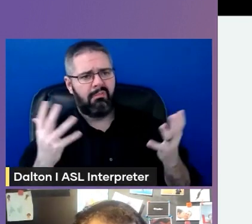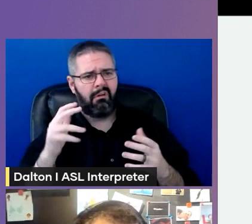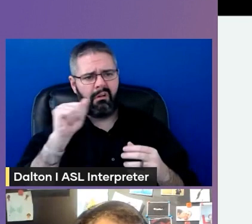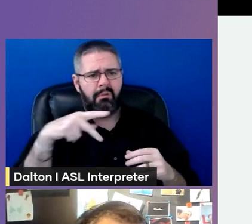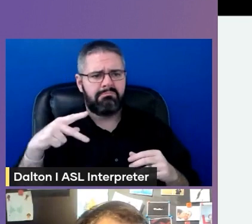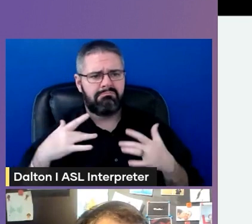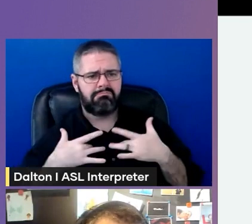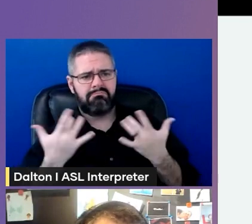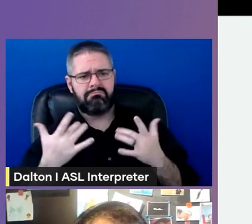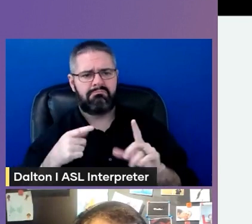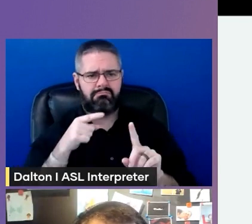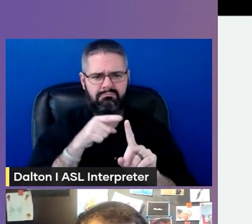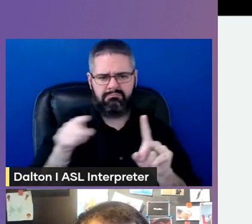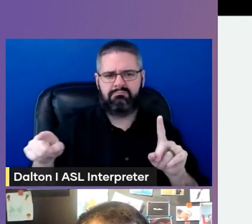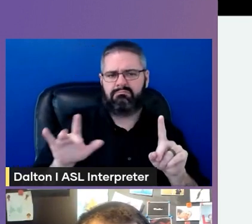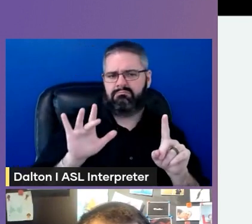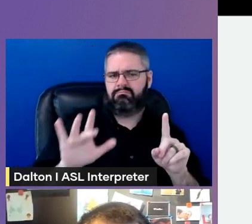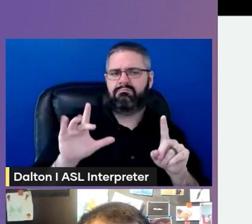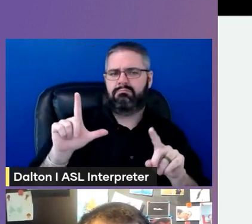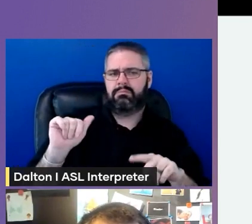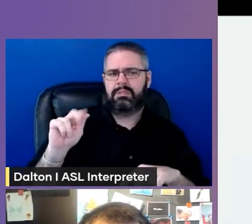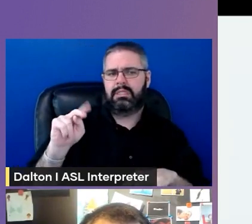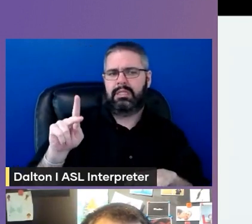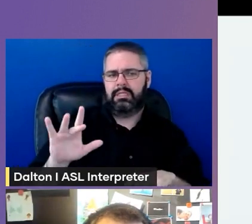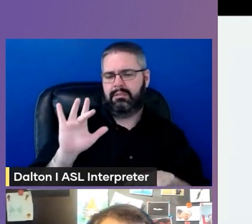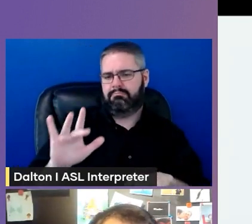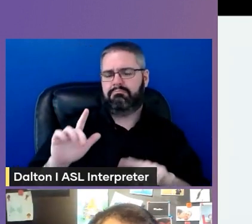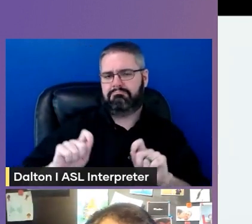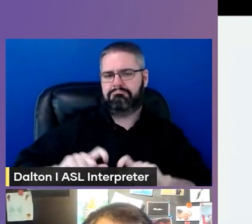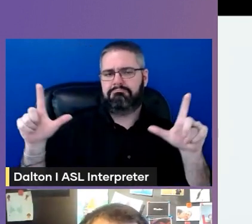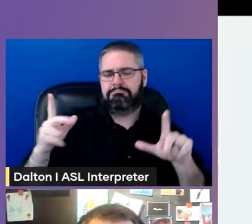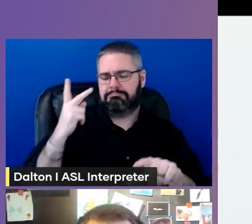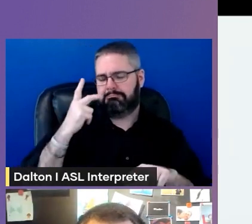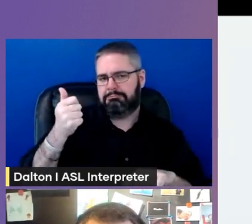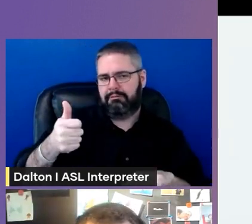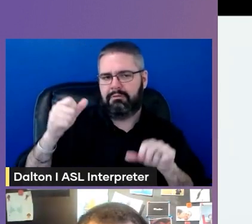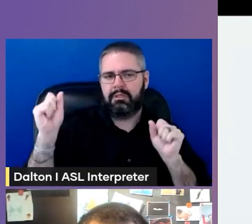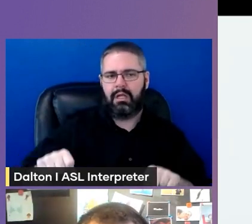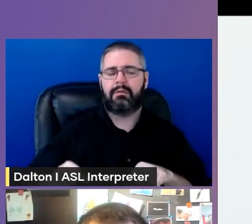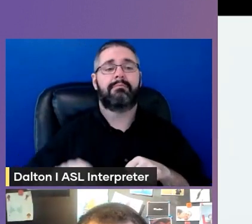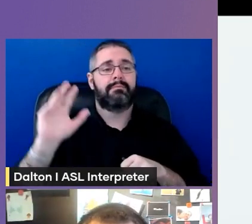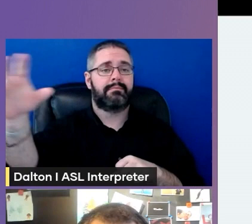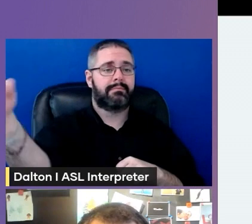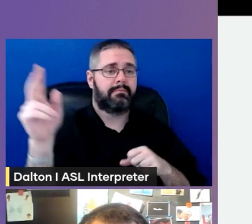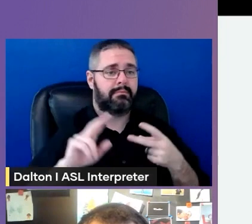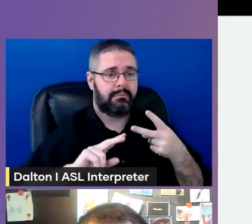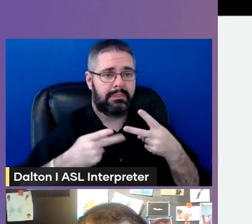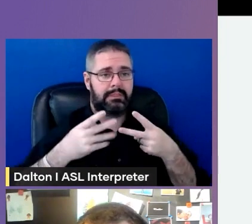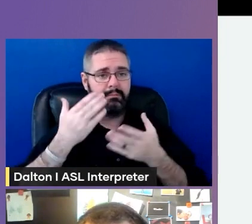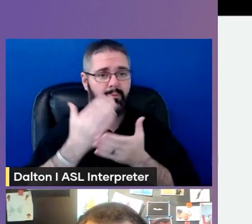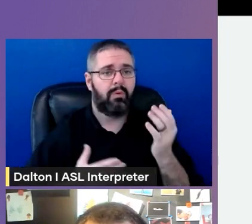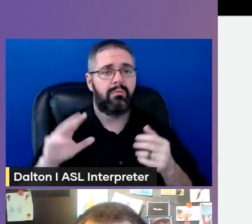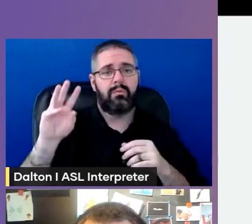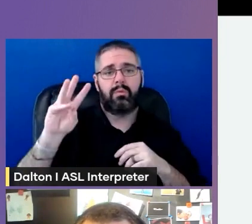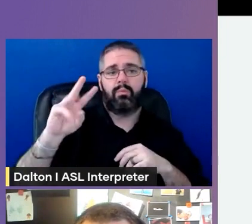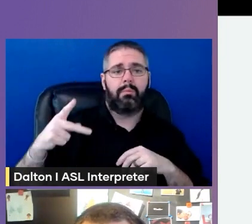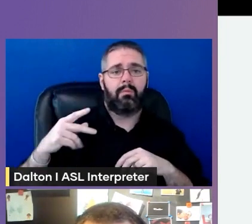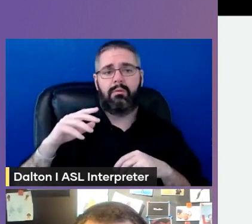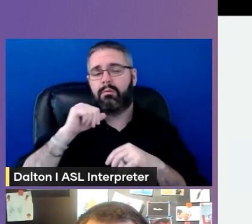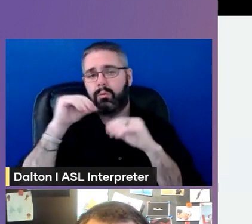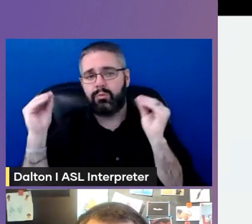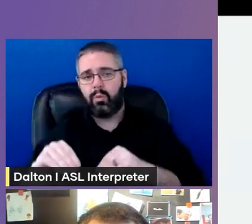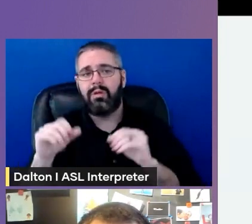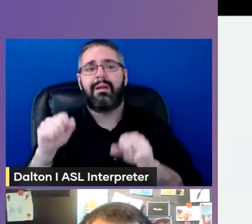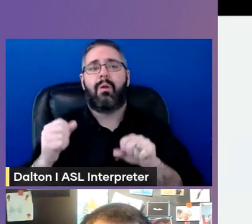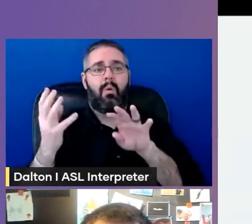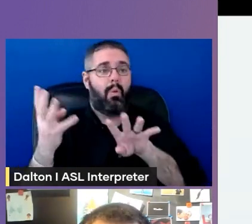there's a link on the screen right now. And then the second part, we'll have Waypoint. We have it installed. We can load something on it. And